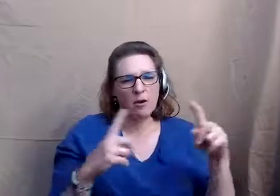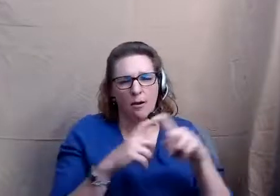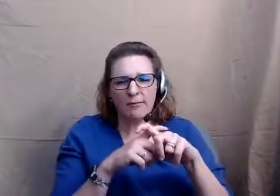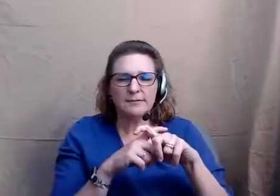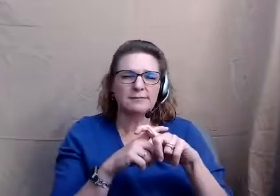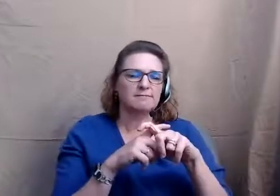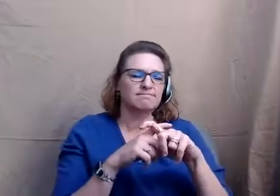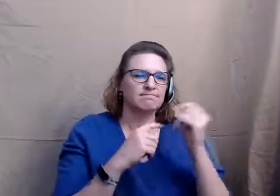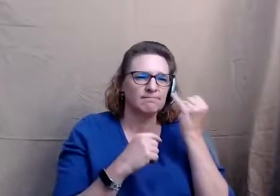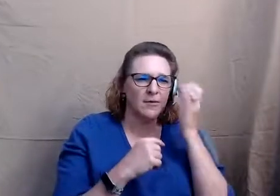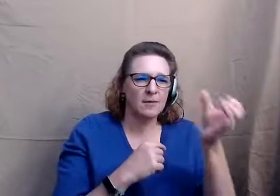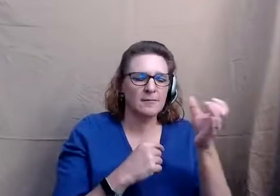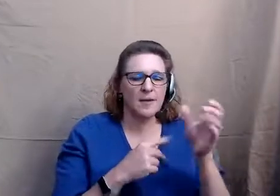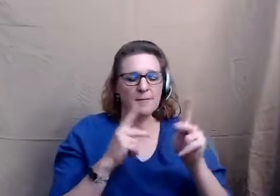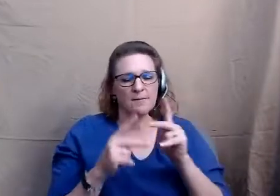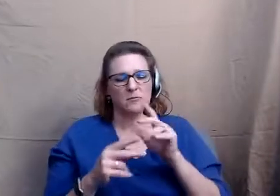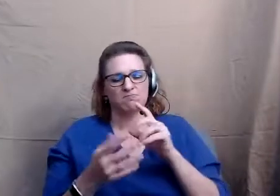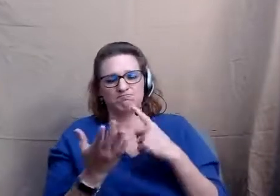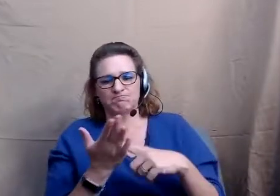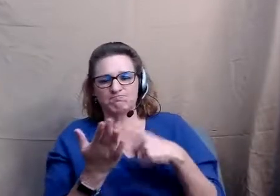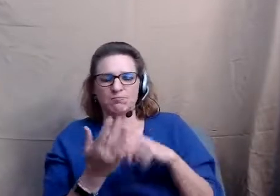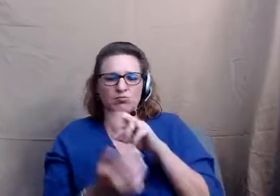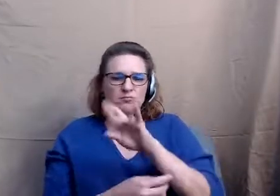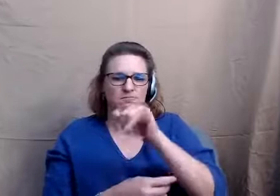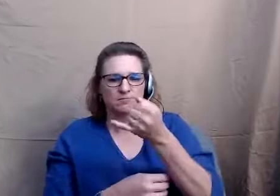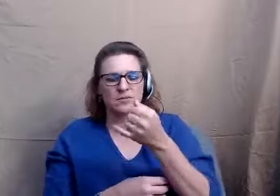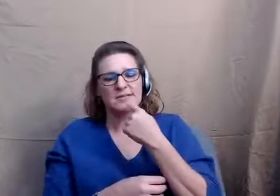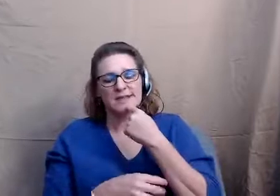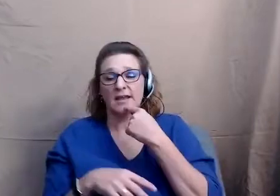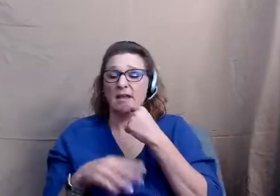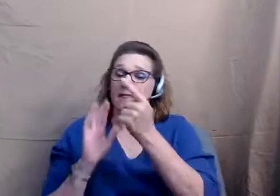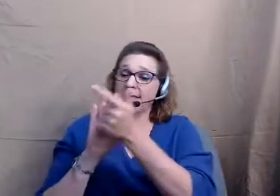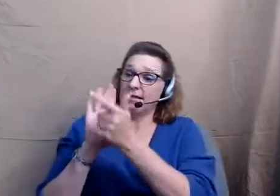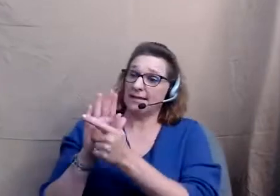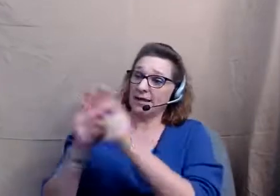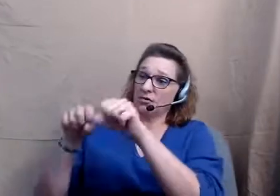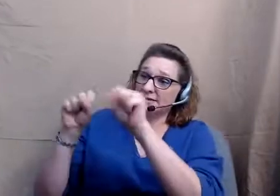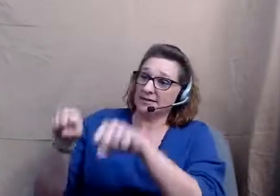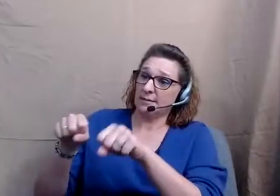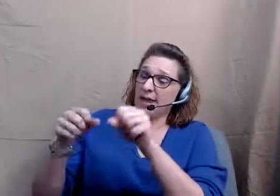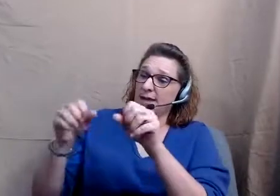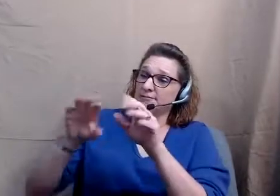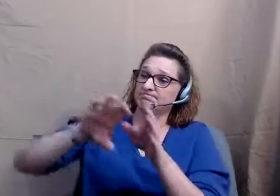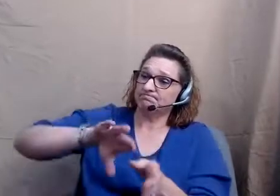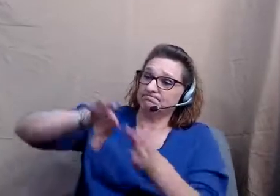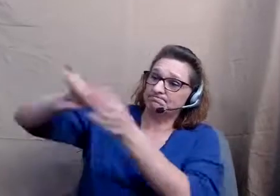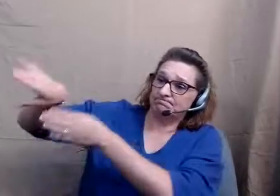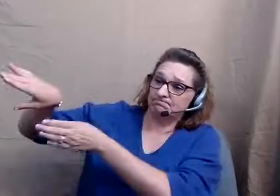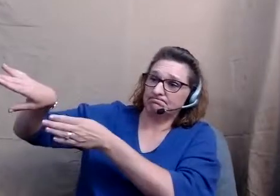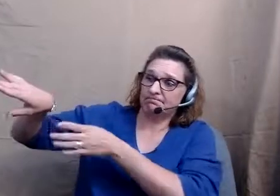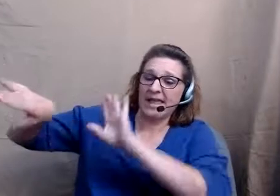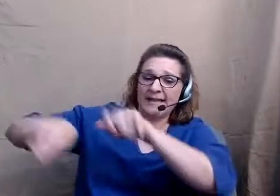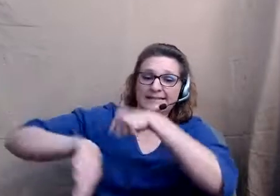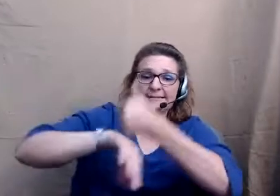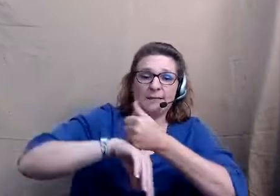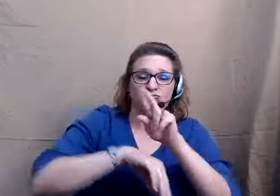restorative justice as though we're simply going to take the criminal legal system and put it aside and plunk down restorative justice